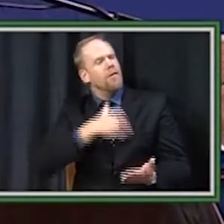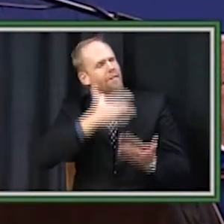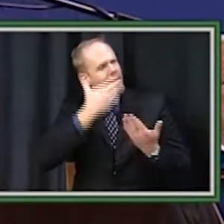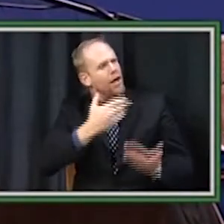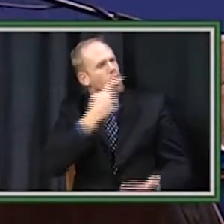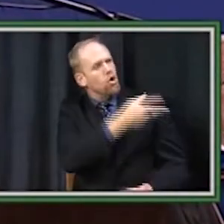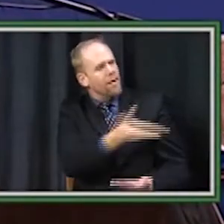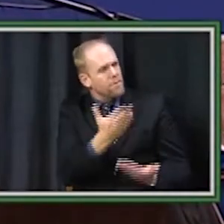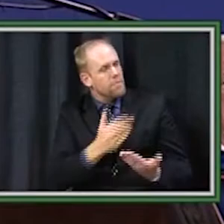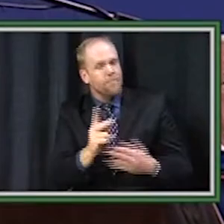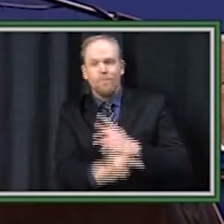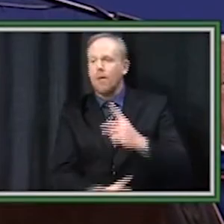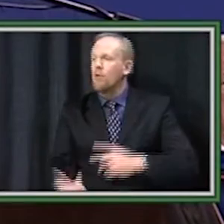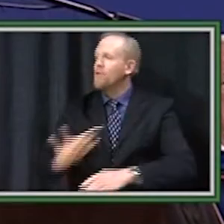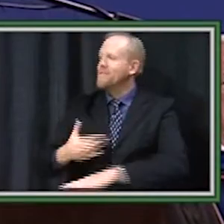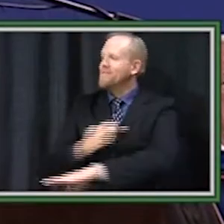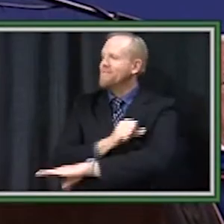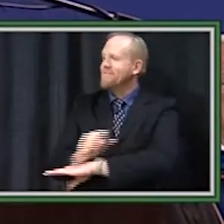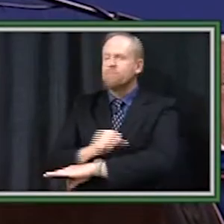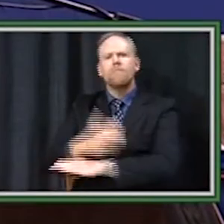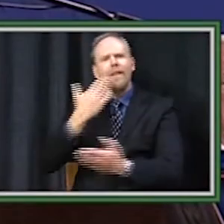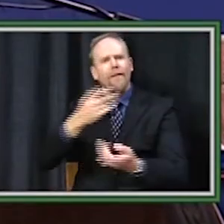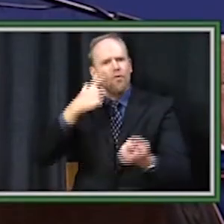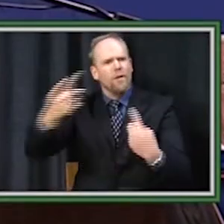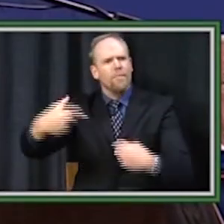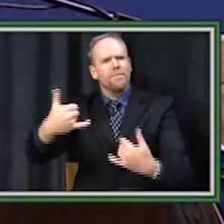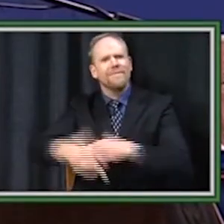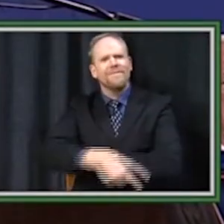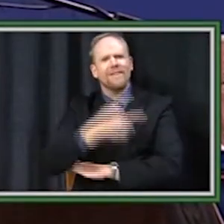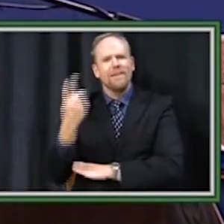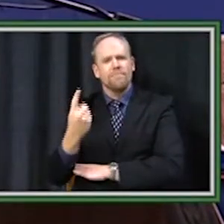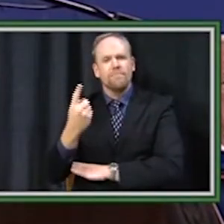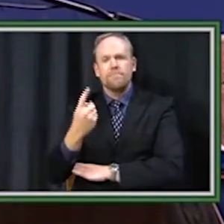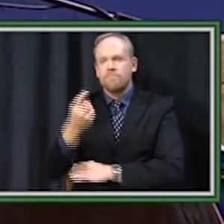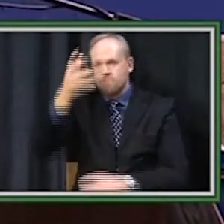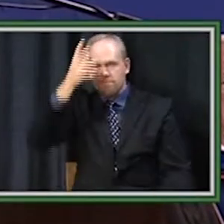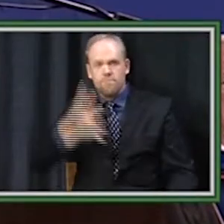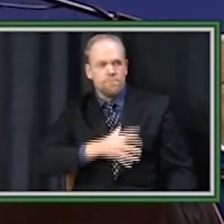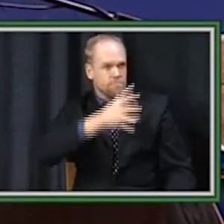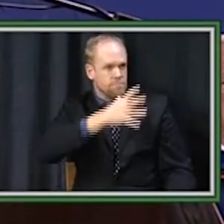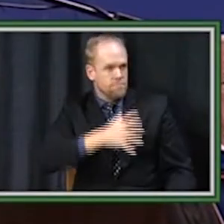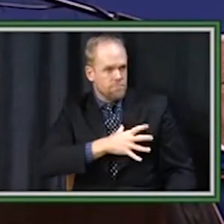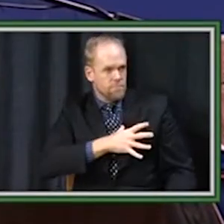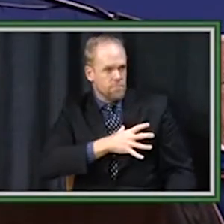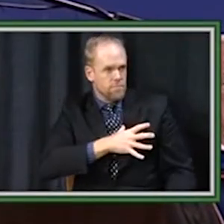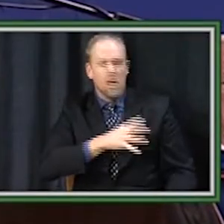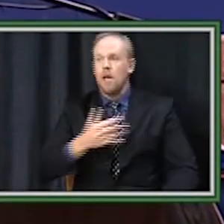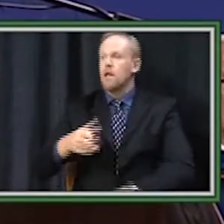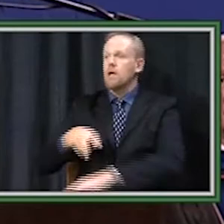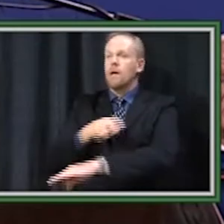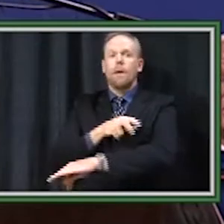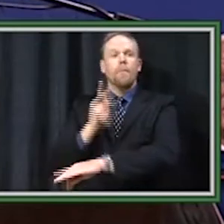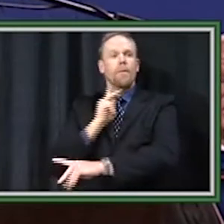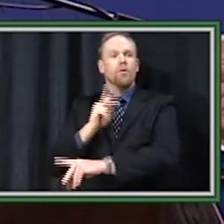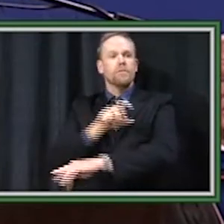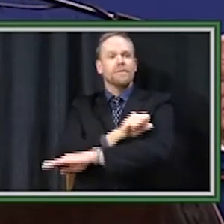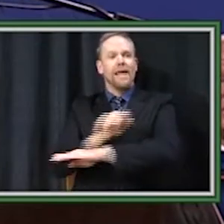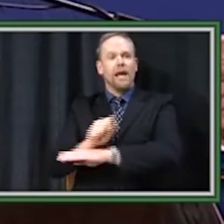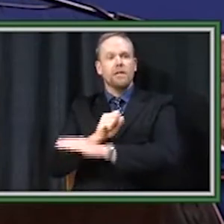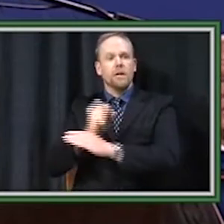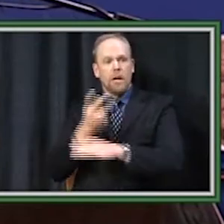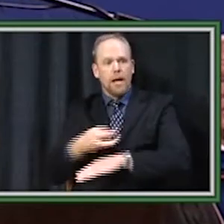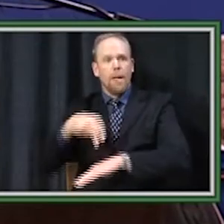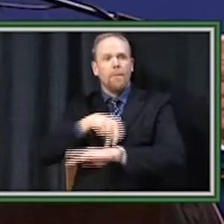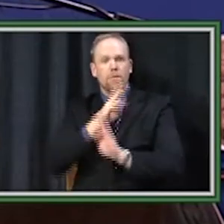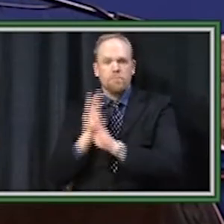members of the Platform Party for being here today. Ladies and gentlemen, the recessional will conclude the ceremony. I ask that